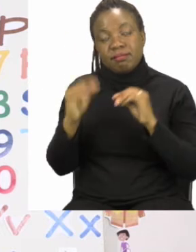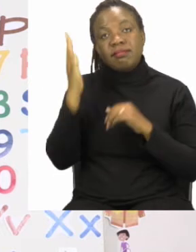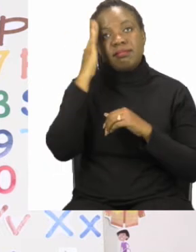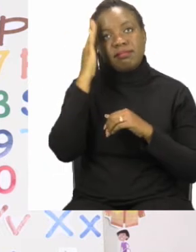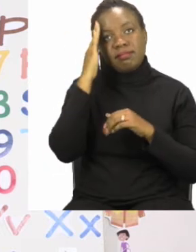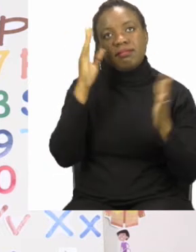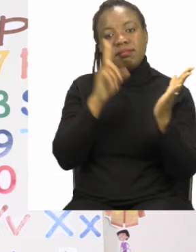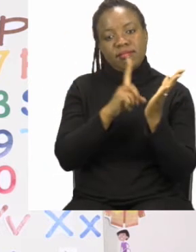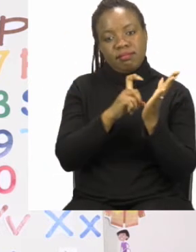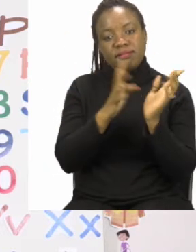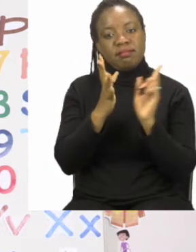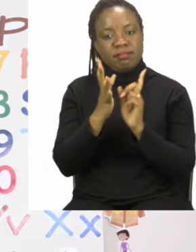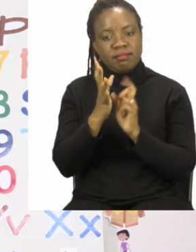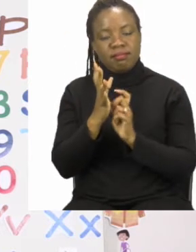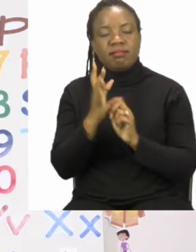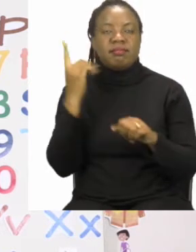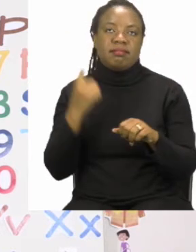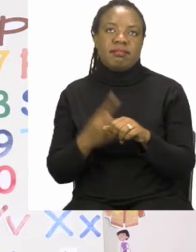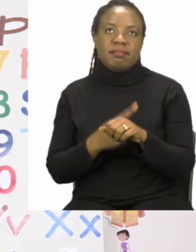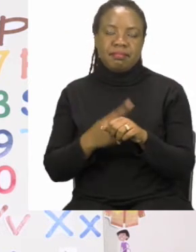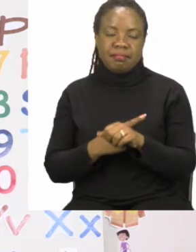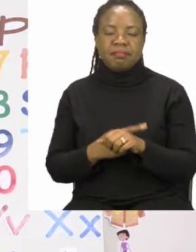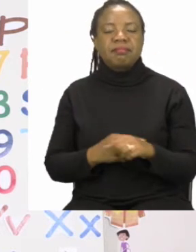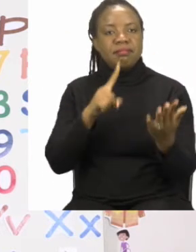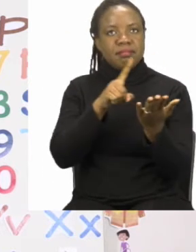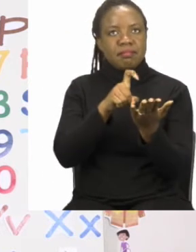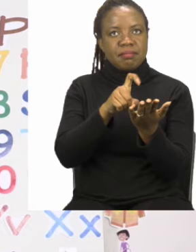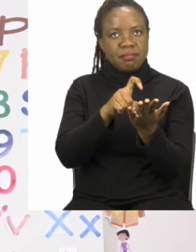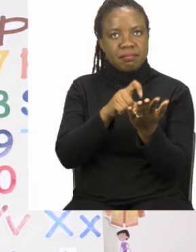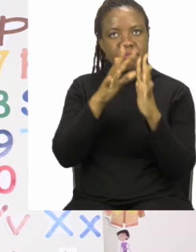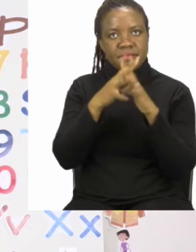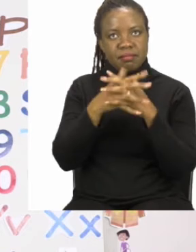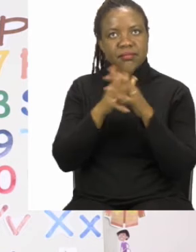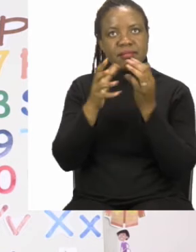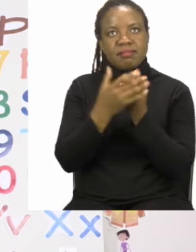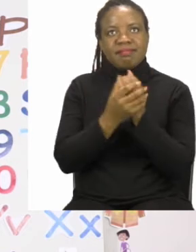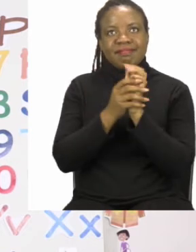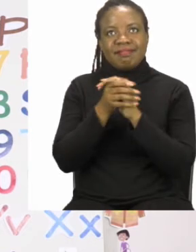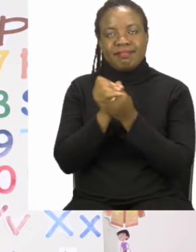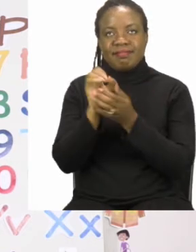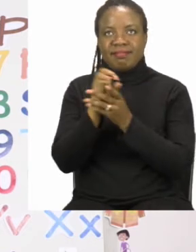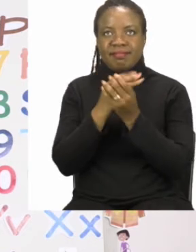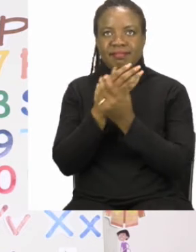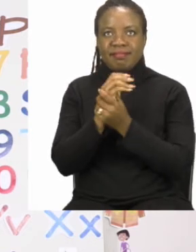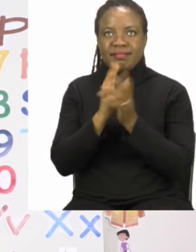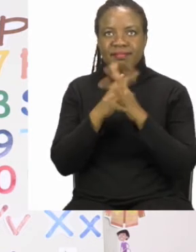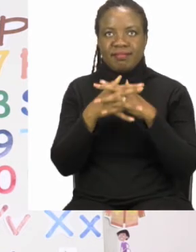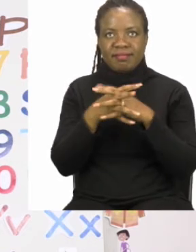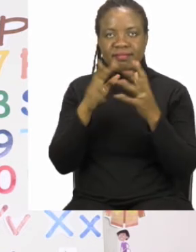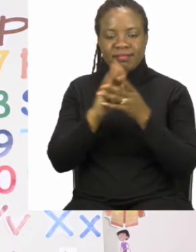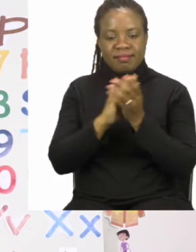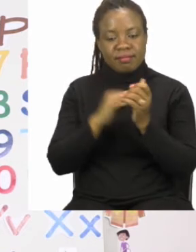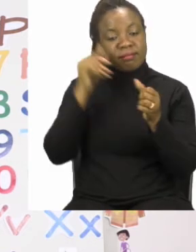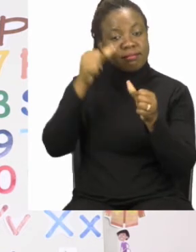sanitize. So let's take our sanitizer and thoroughly sanitize our hands. Remember, we sanitize to